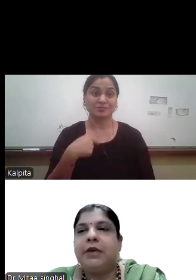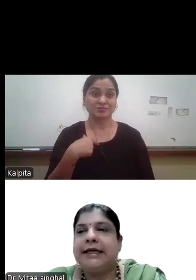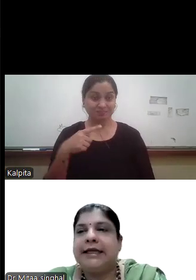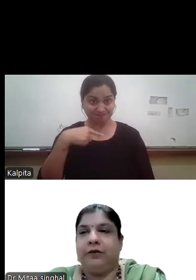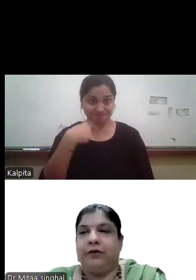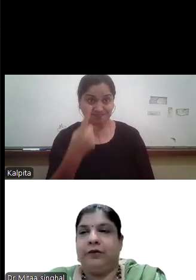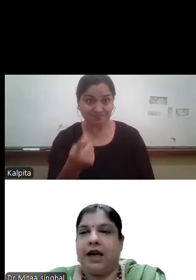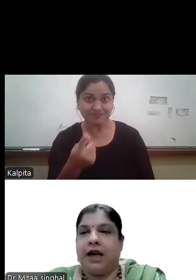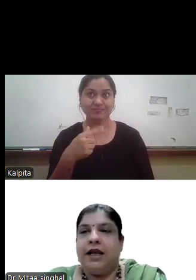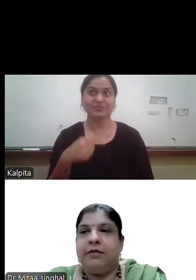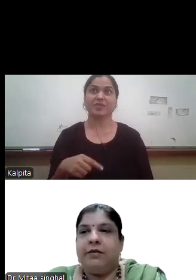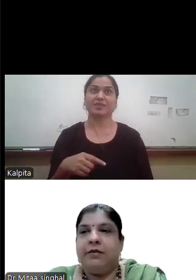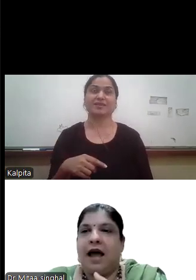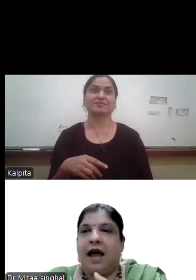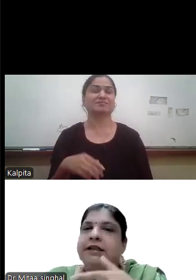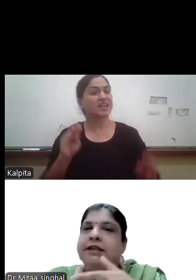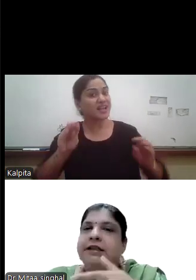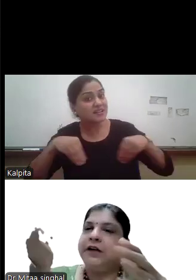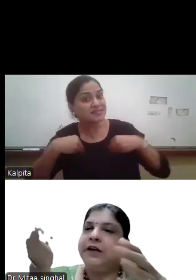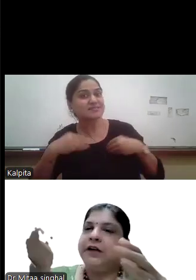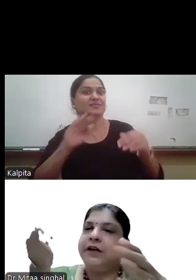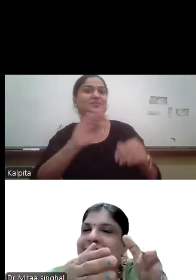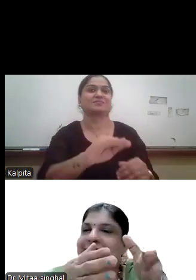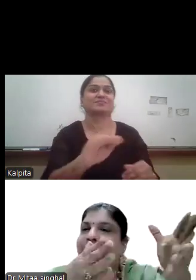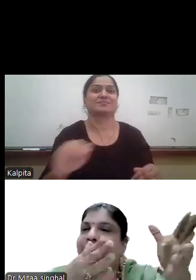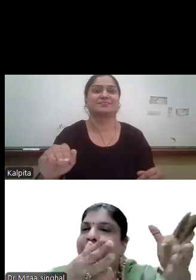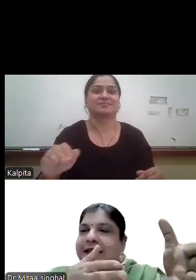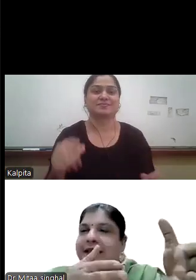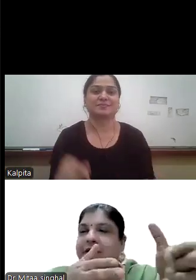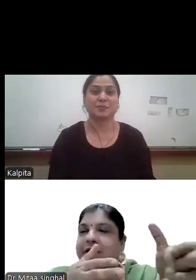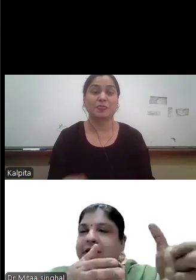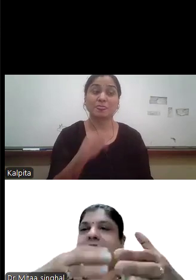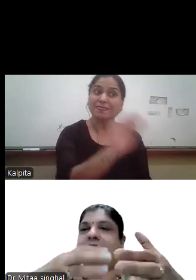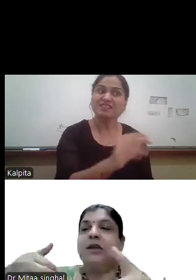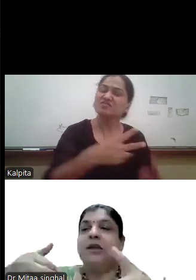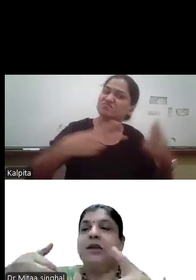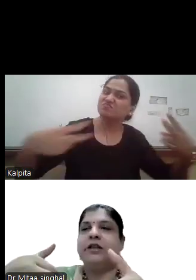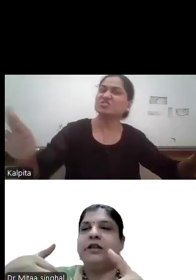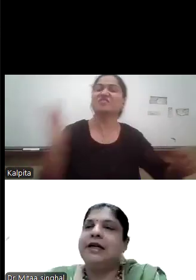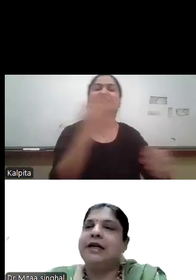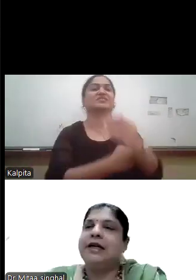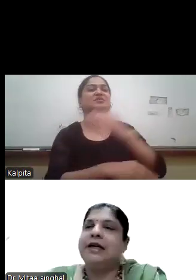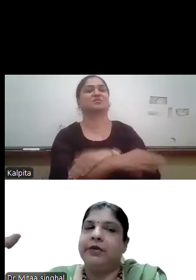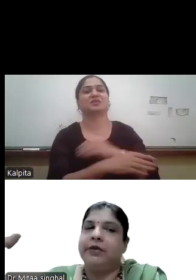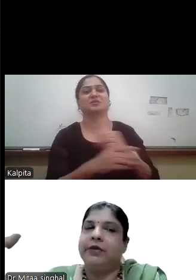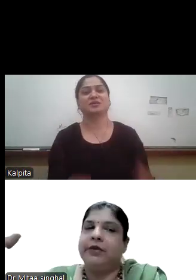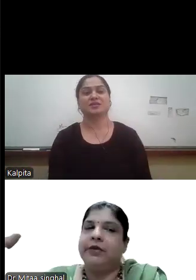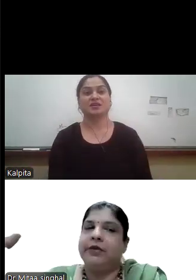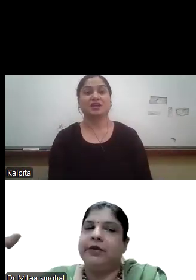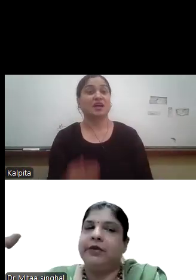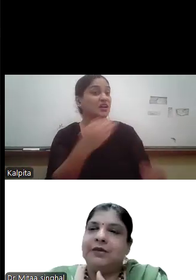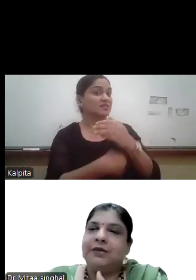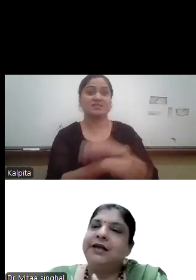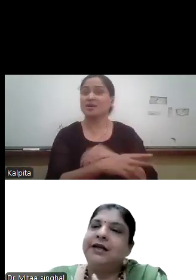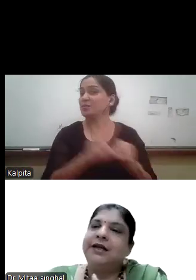the abilities of the child. The child is differently abled. He is not disabled. The term we used is differently abled. He